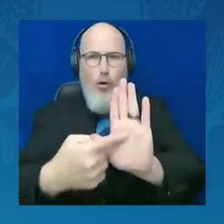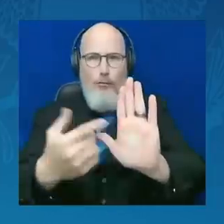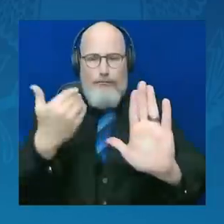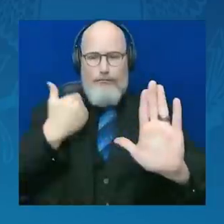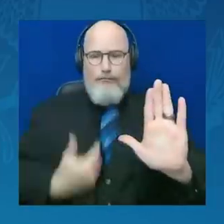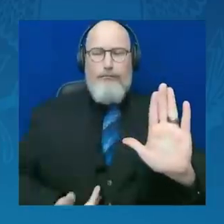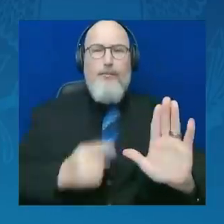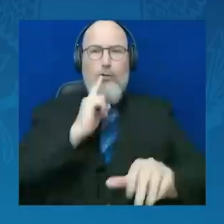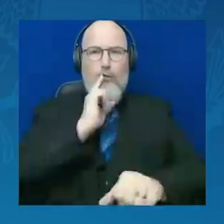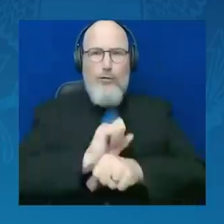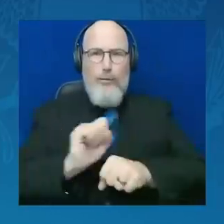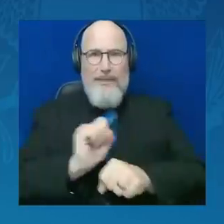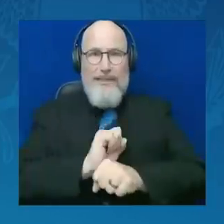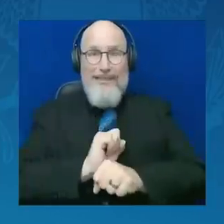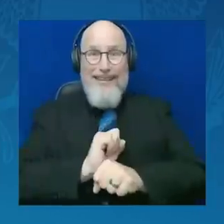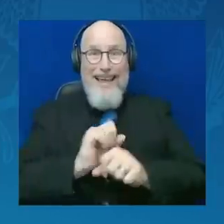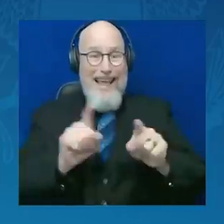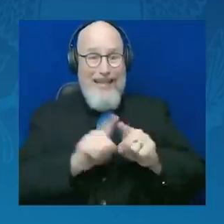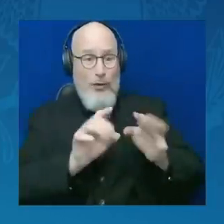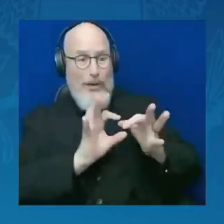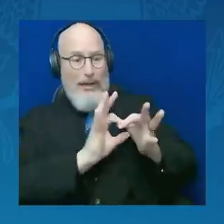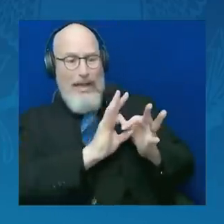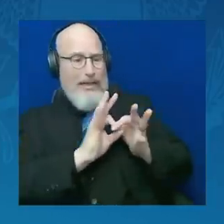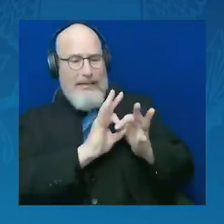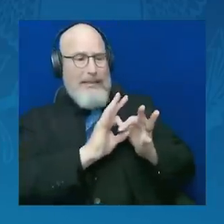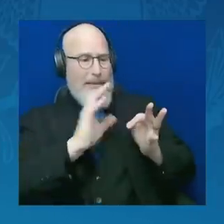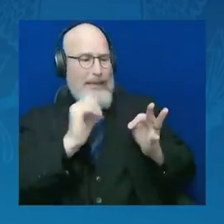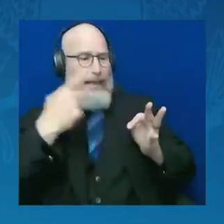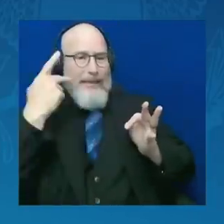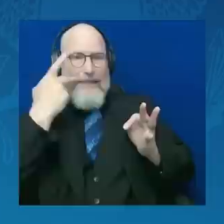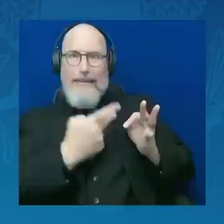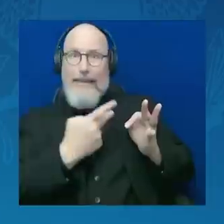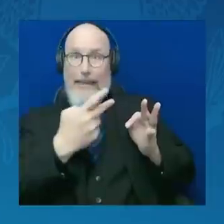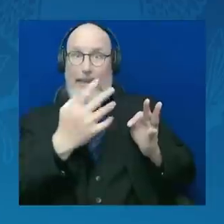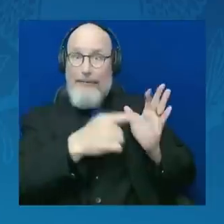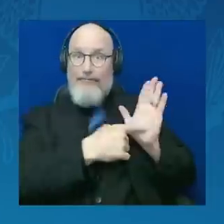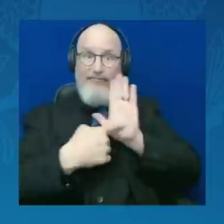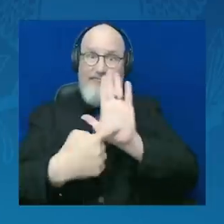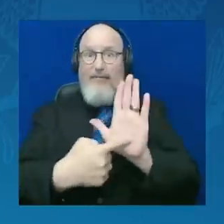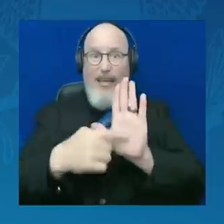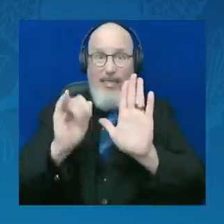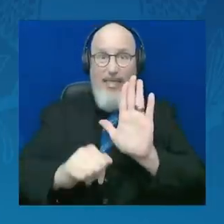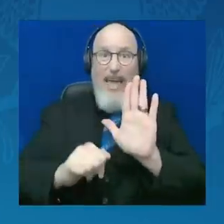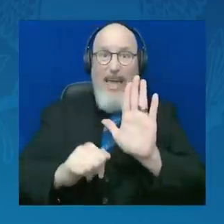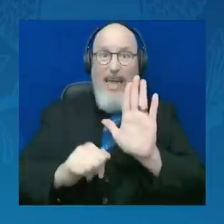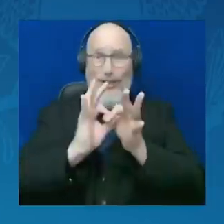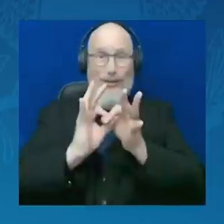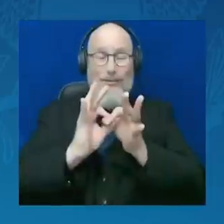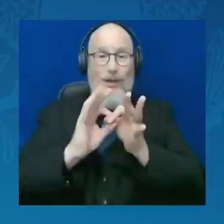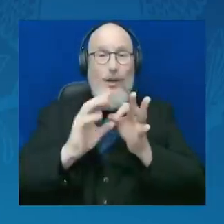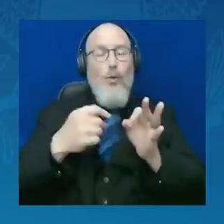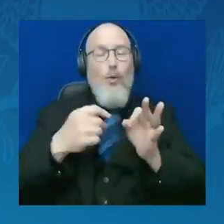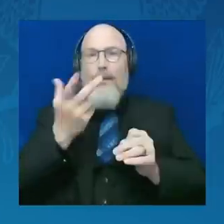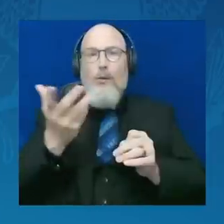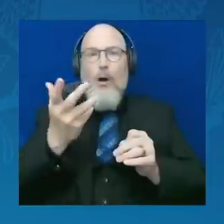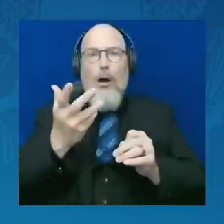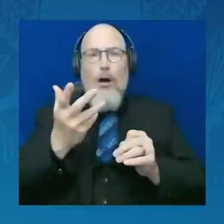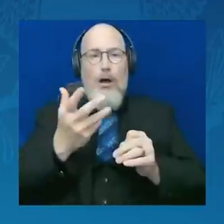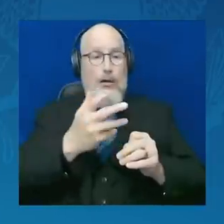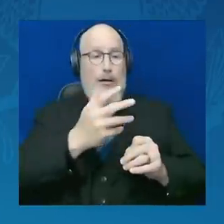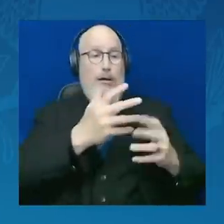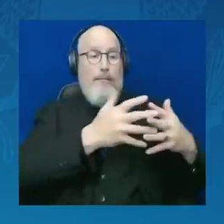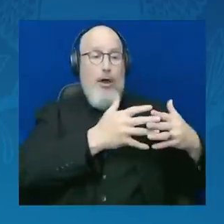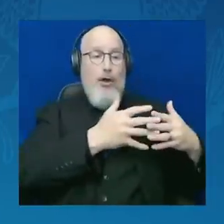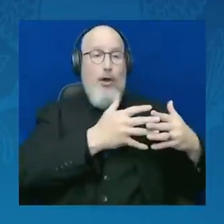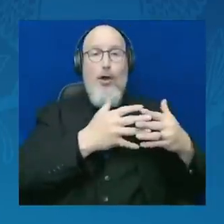have seen, without any doubt, is that this friendship and relationship between the United States and Poland is a strong one.